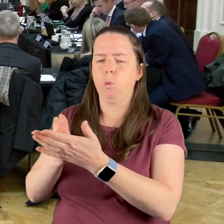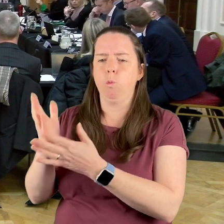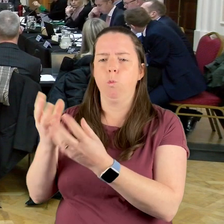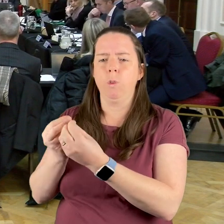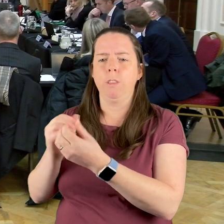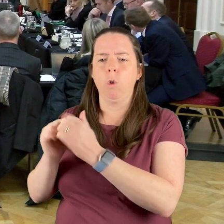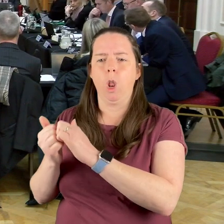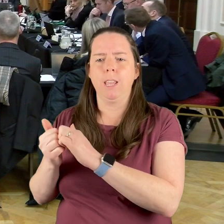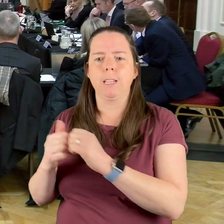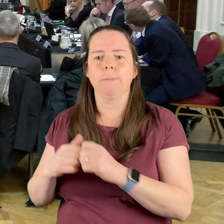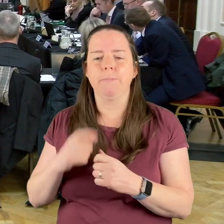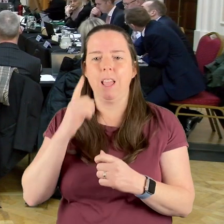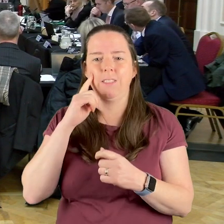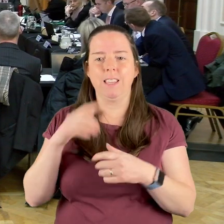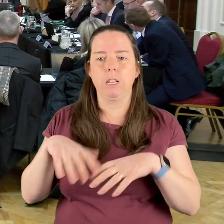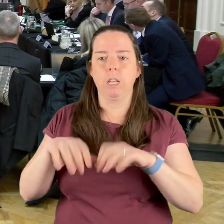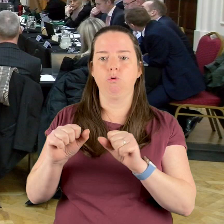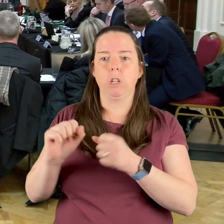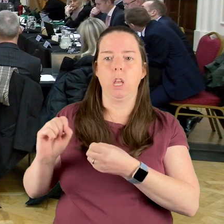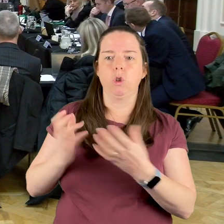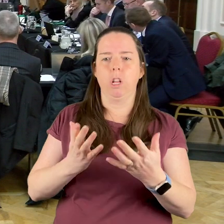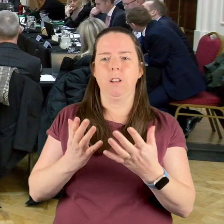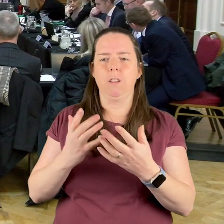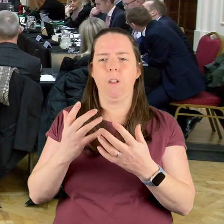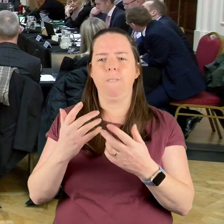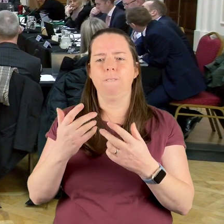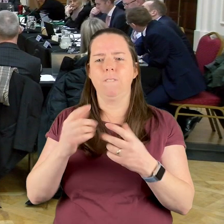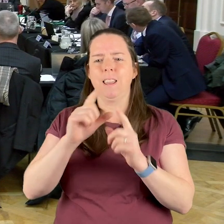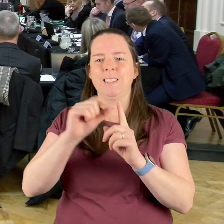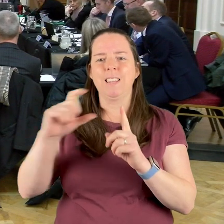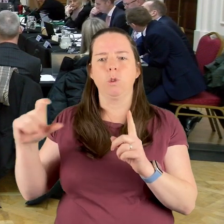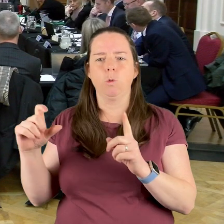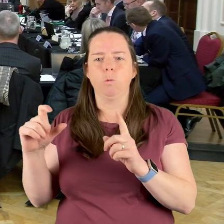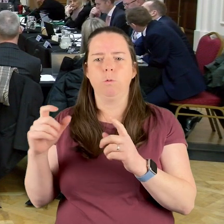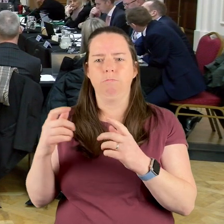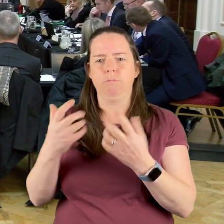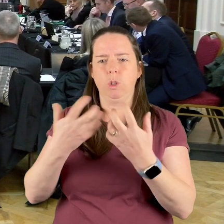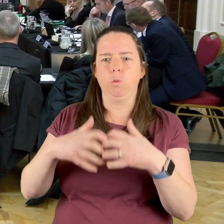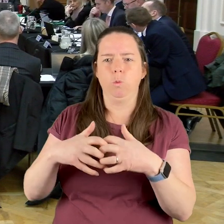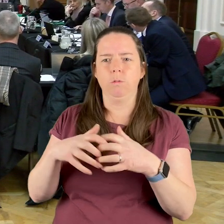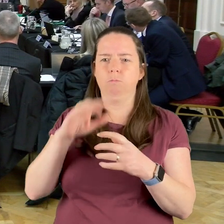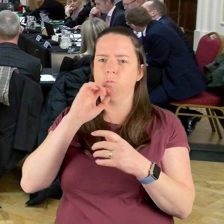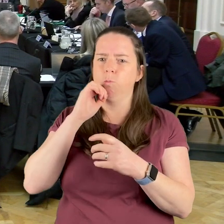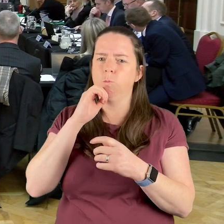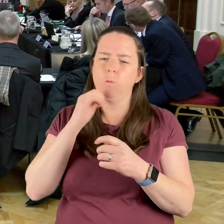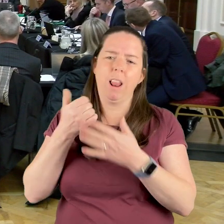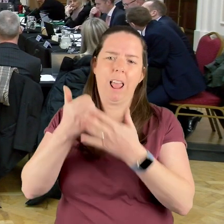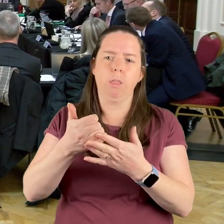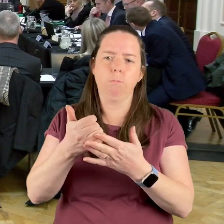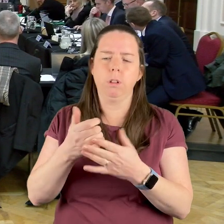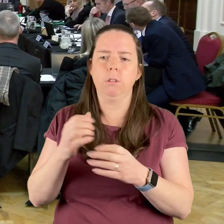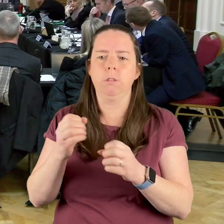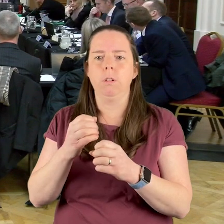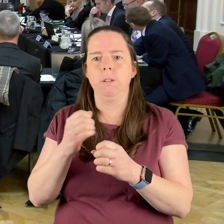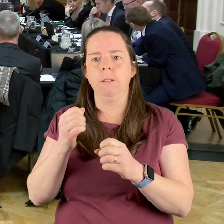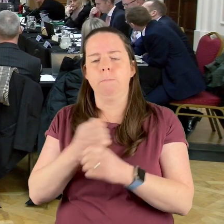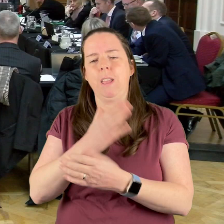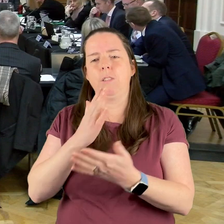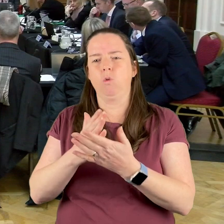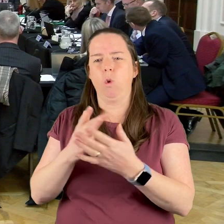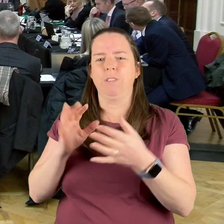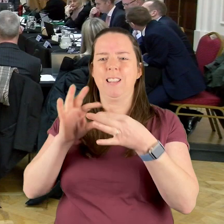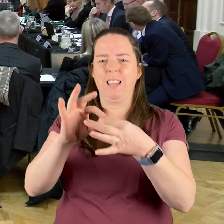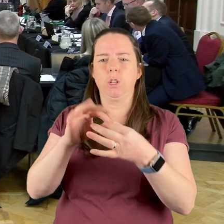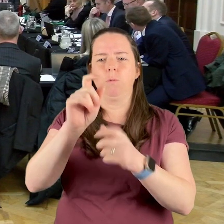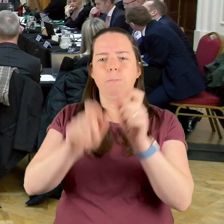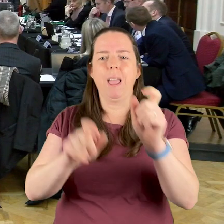moment and how we can work that through with our colleagues. I think the introduction of some digital tools, I think, is going to help